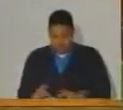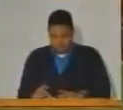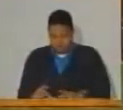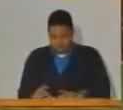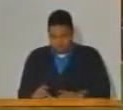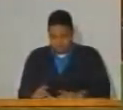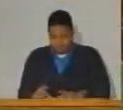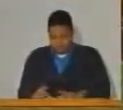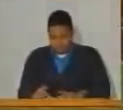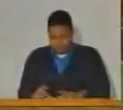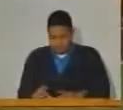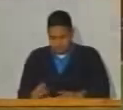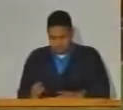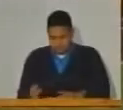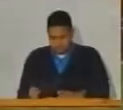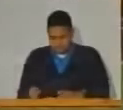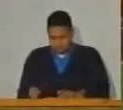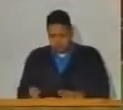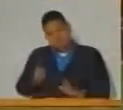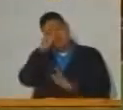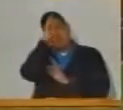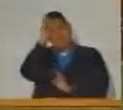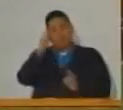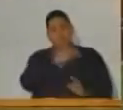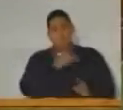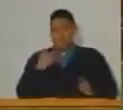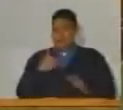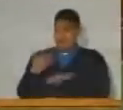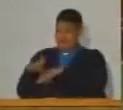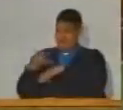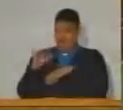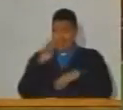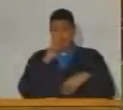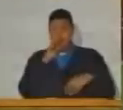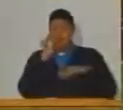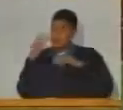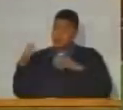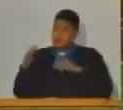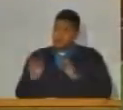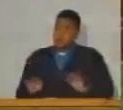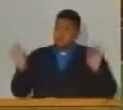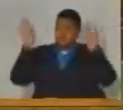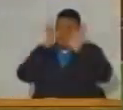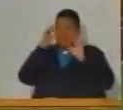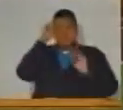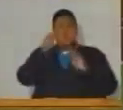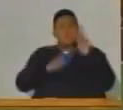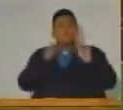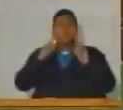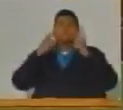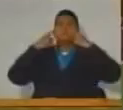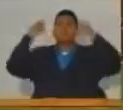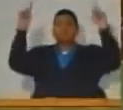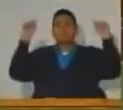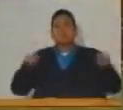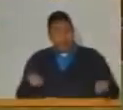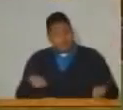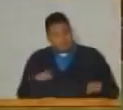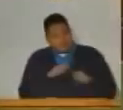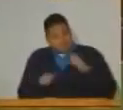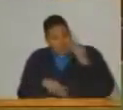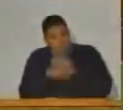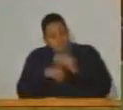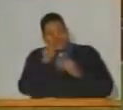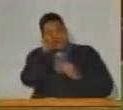Honorable members, the availability of water is critical to the well-being of a people, but it is